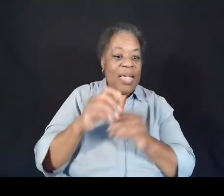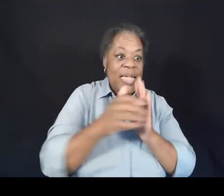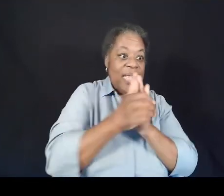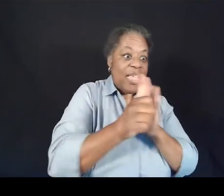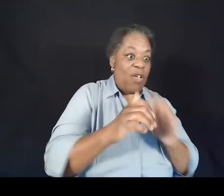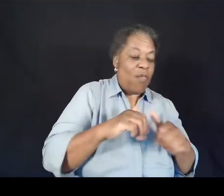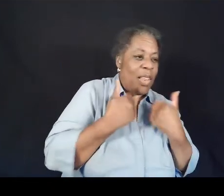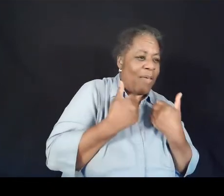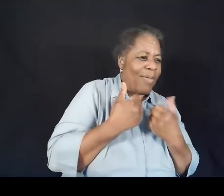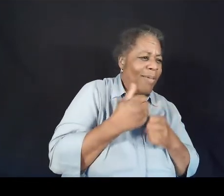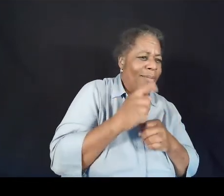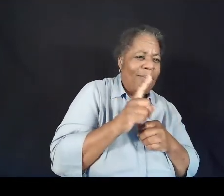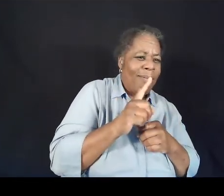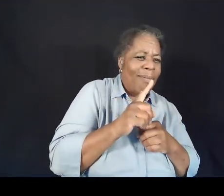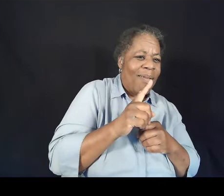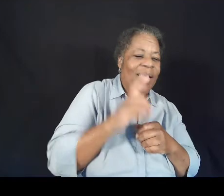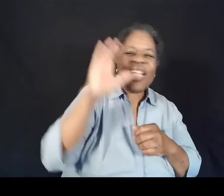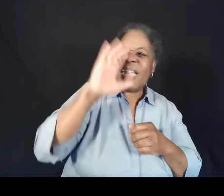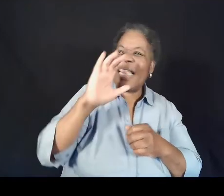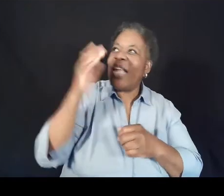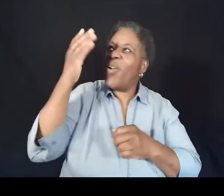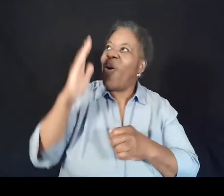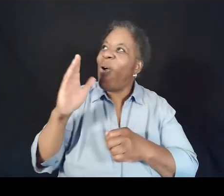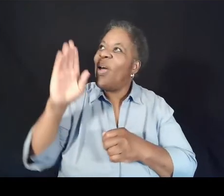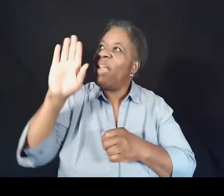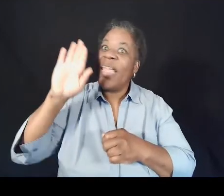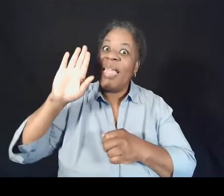seek God and his wisdom.